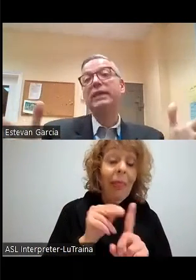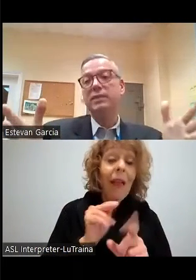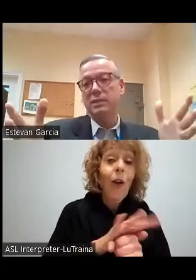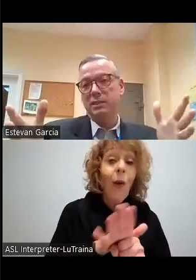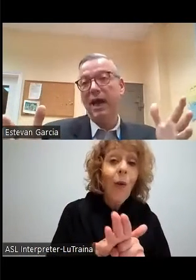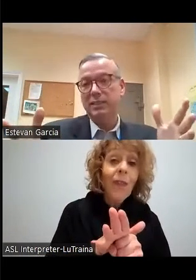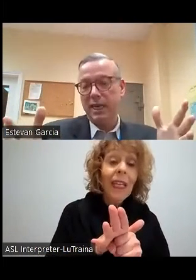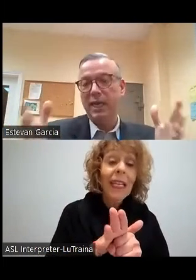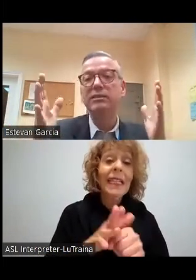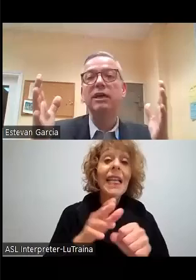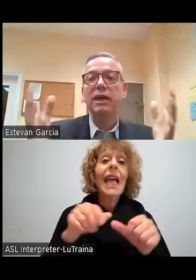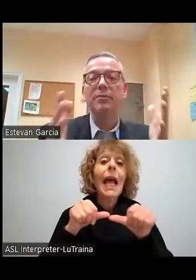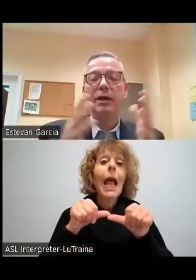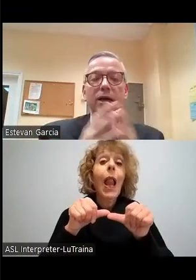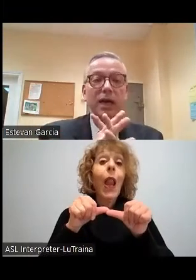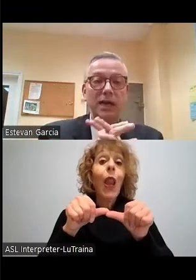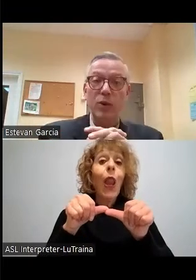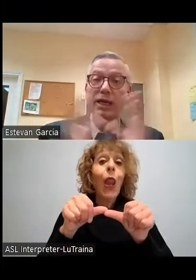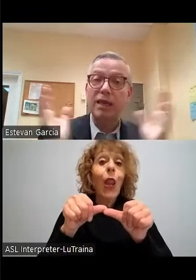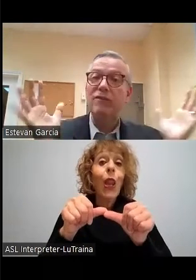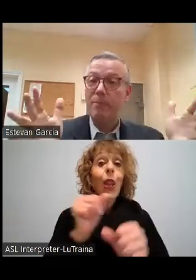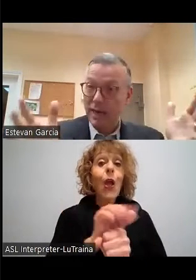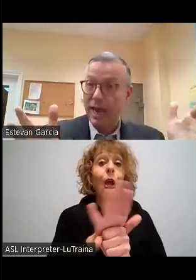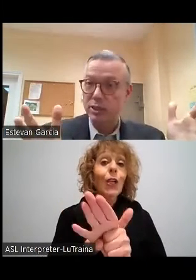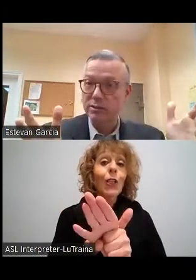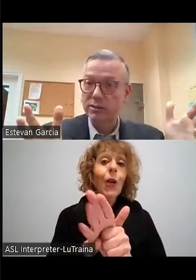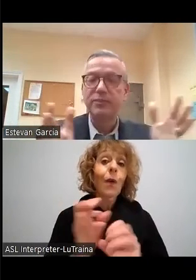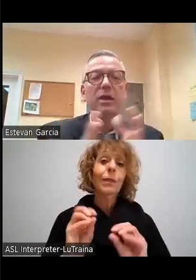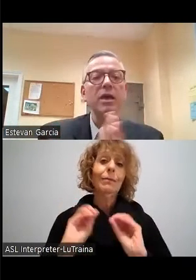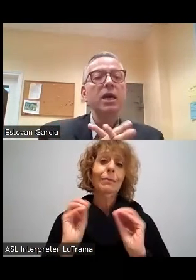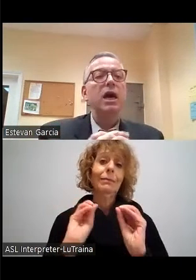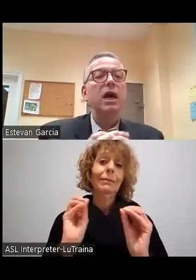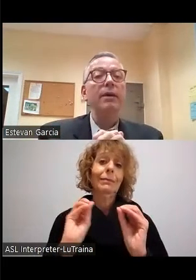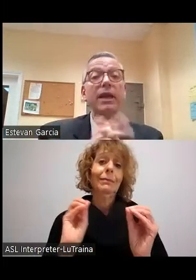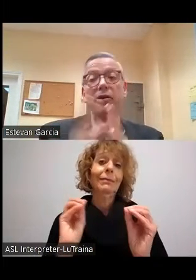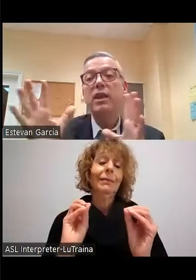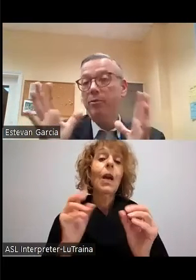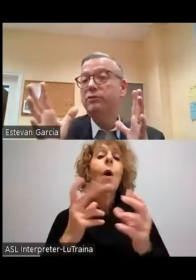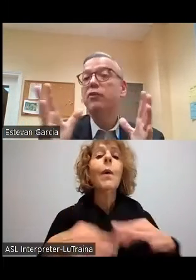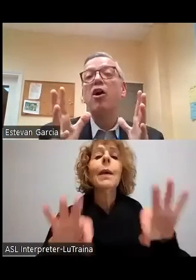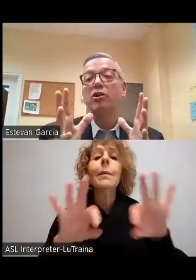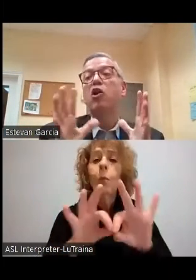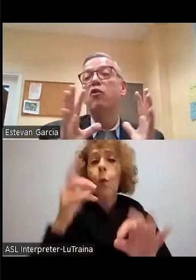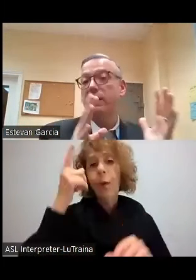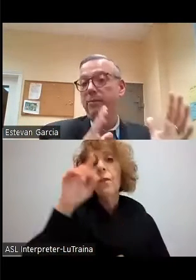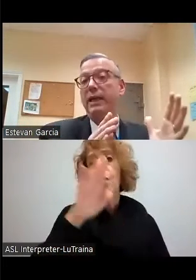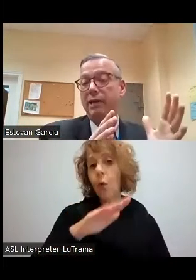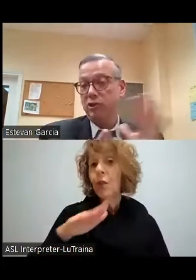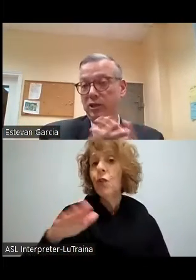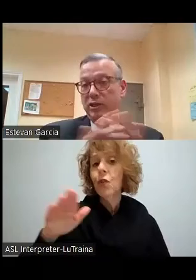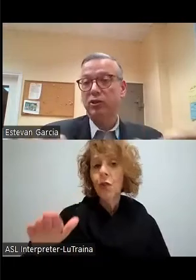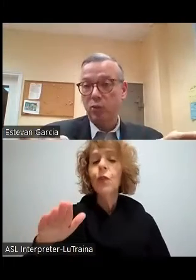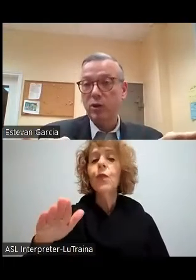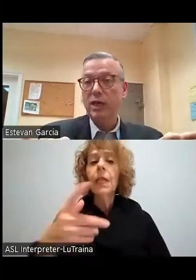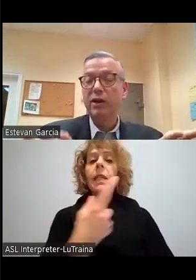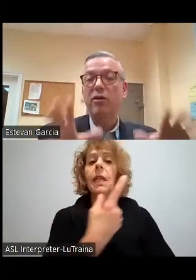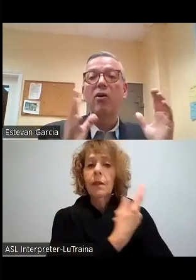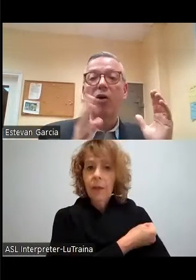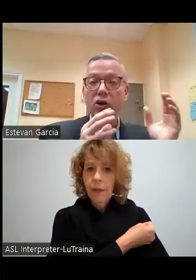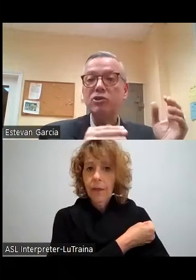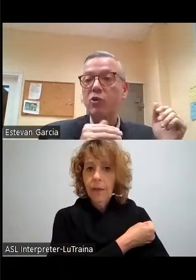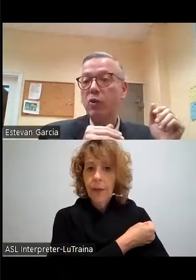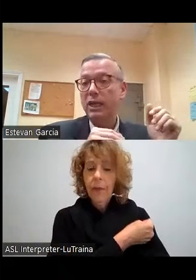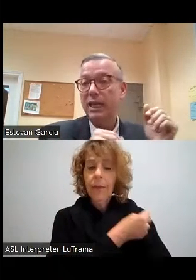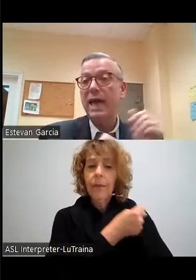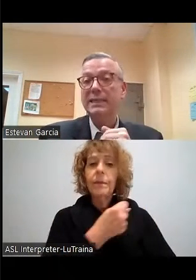important reason to vaccinate as well, even in pediatrics. Now, the numbers for long COVID in pediatrics, just so that we're clear,